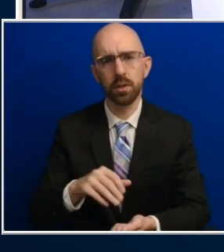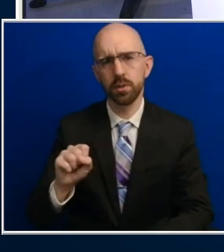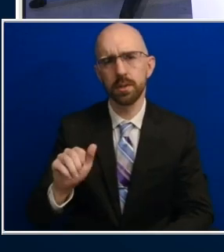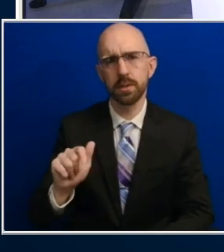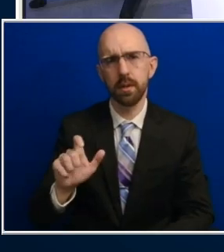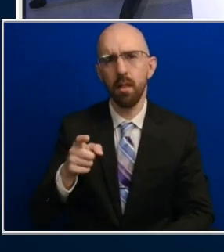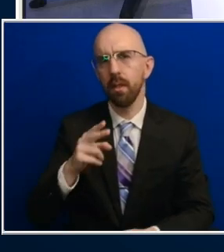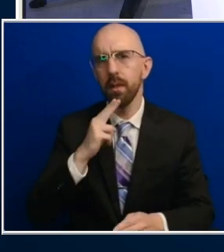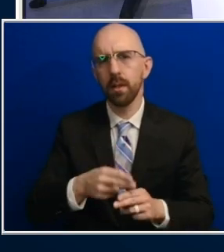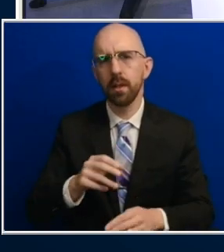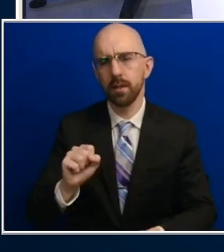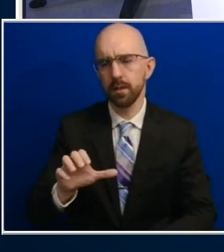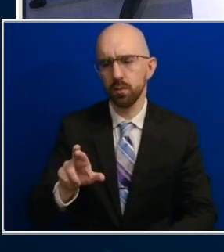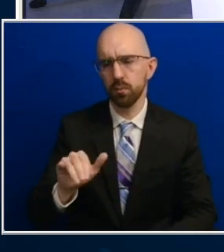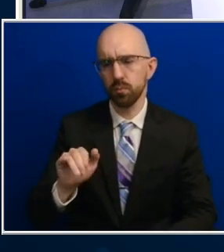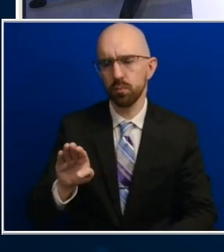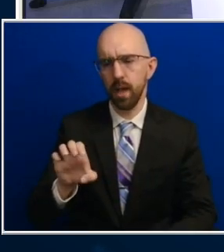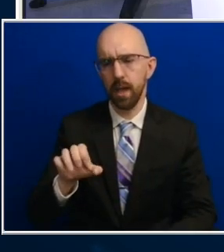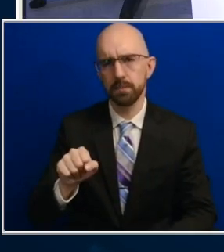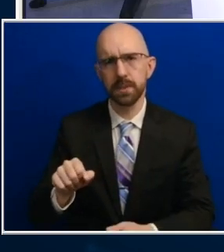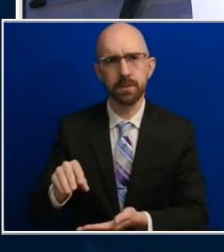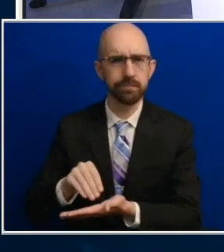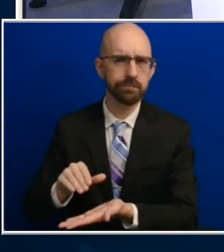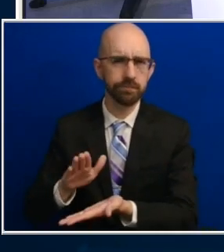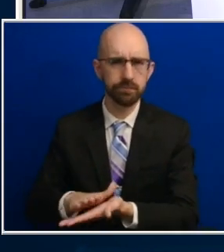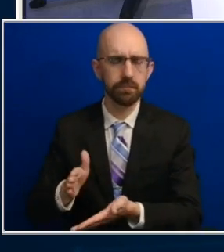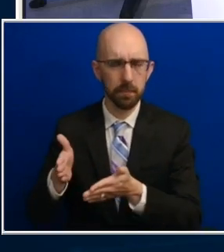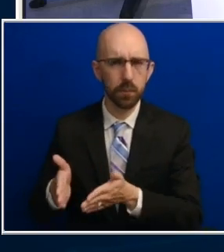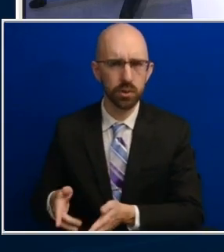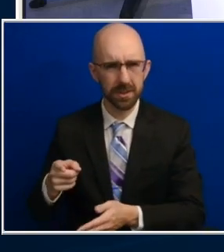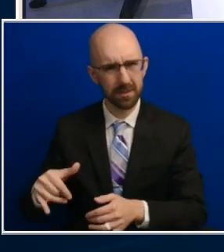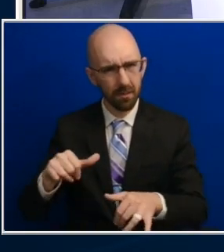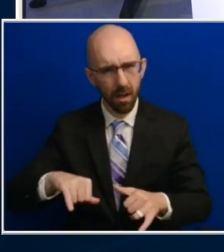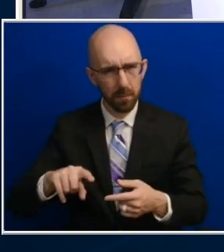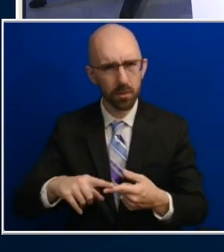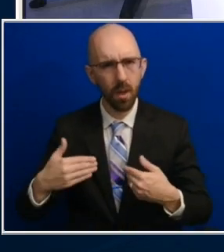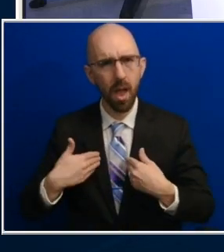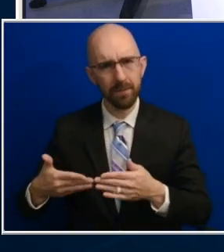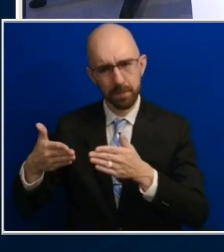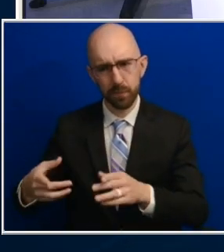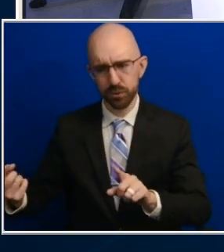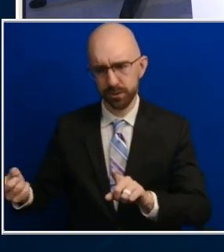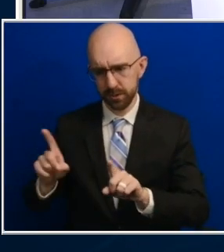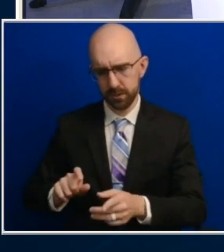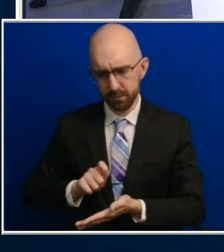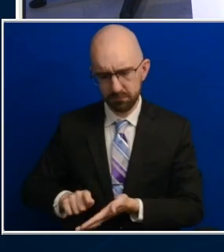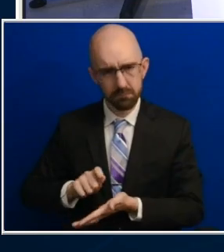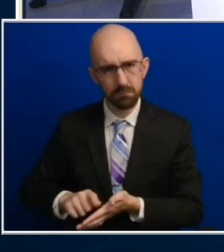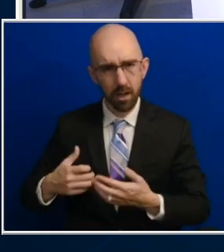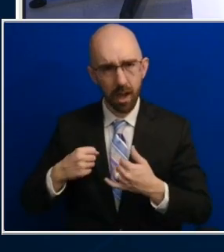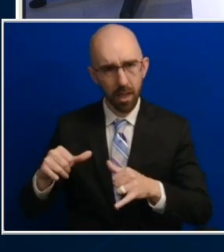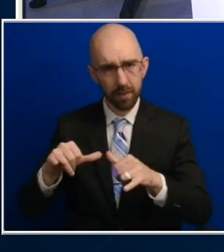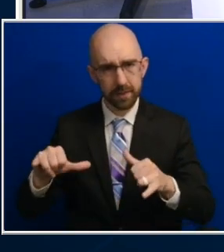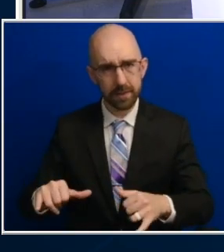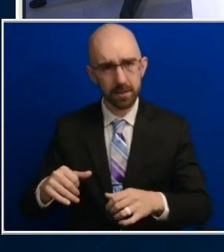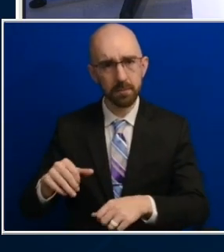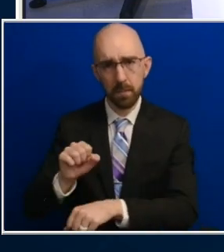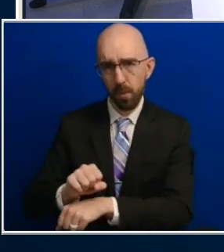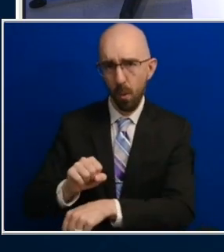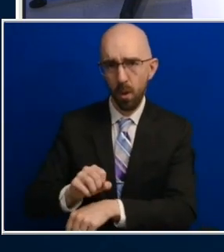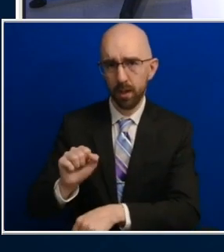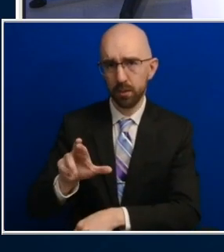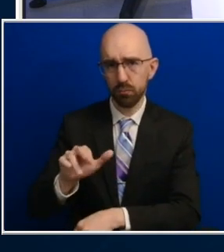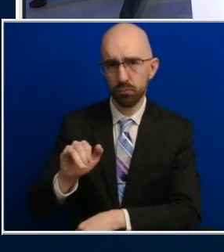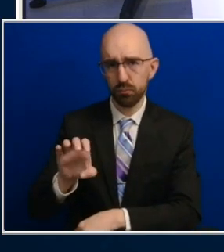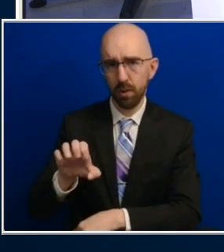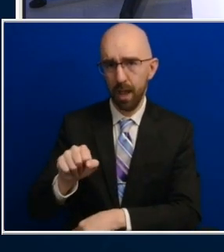Joan wants to know, is it common to have a scribe in the doctor's office? Does the health system employ medical scribes?